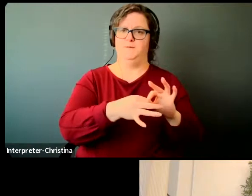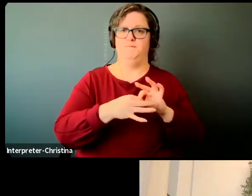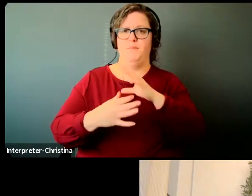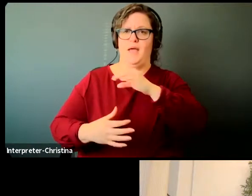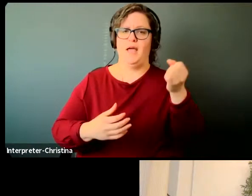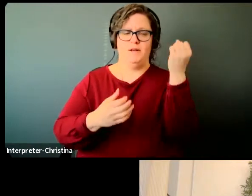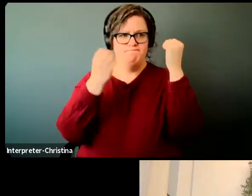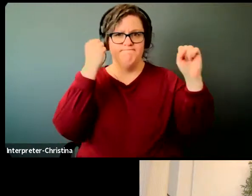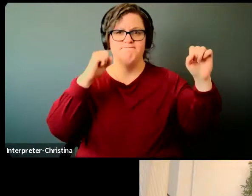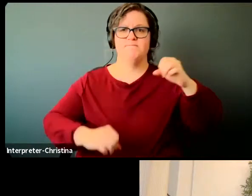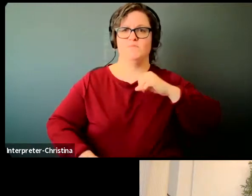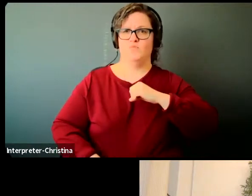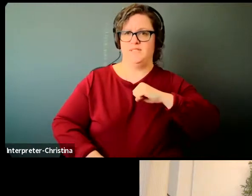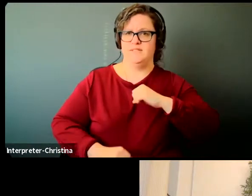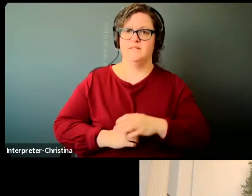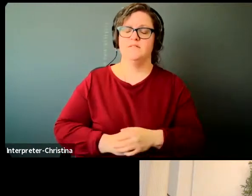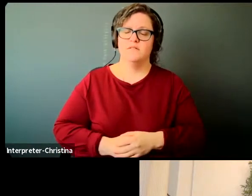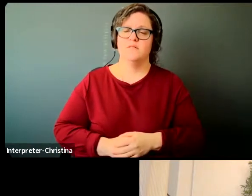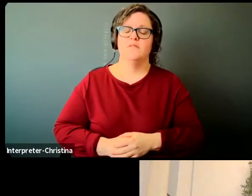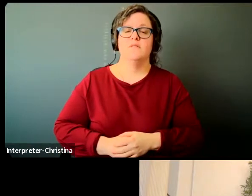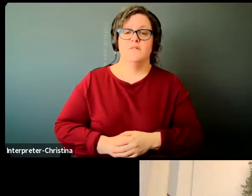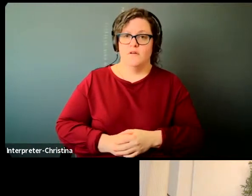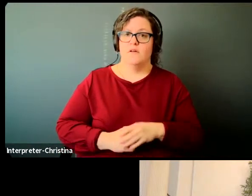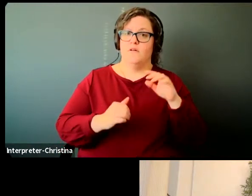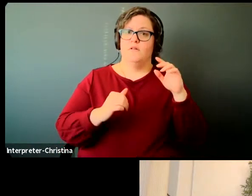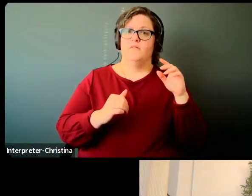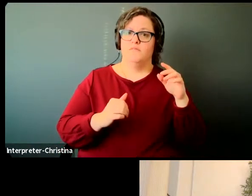Before I turn it over to Kama, I would like to introduce you,